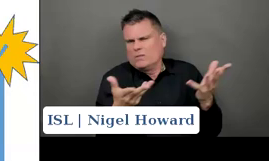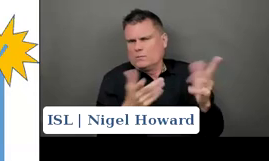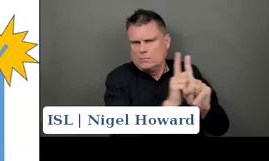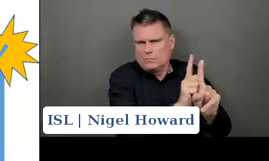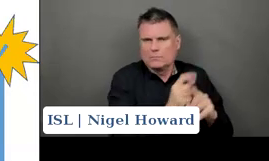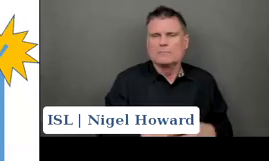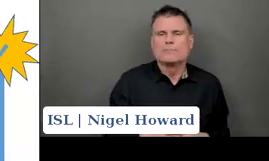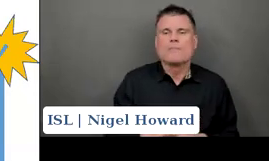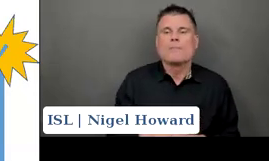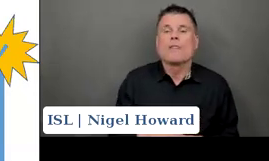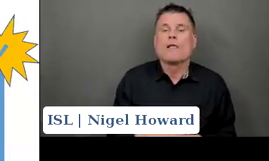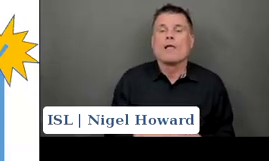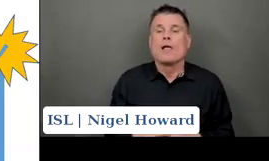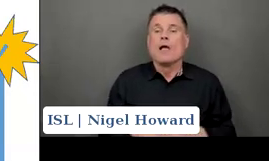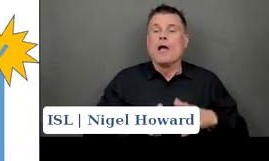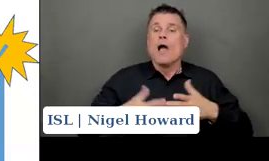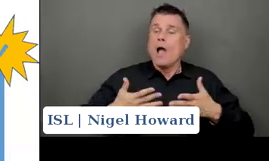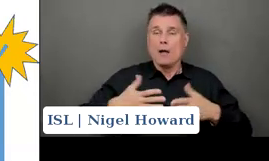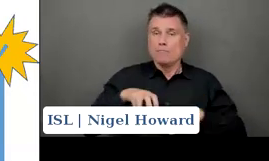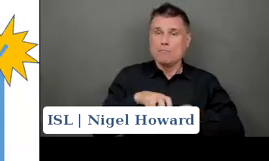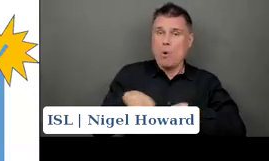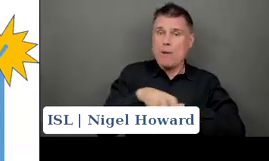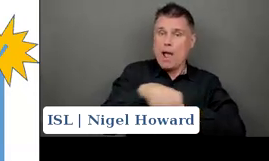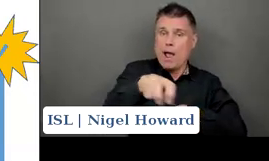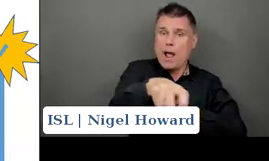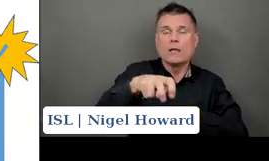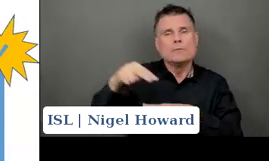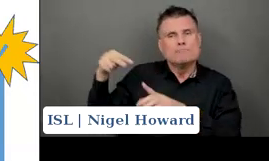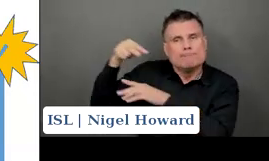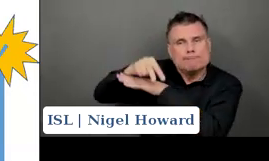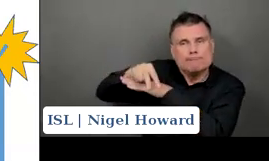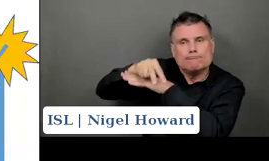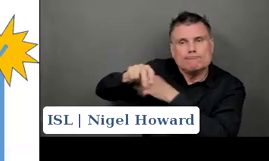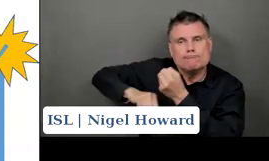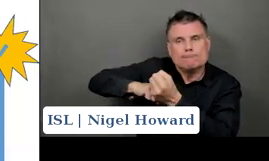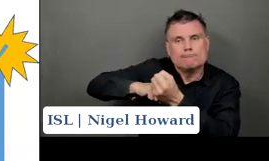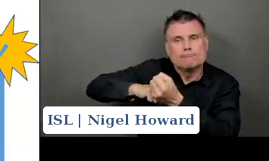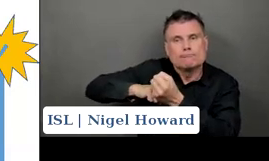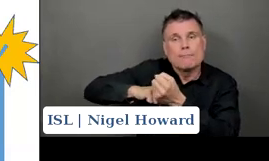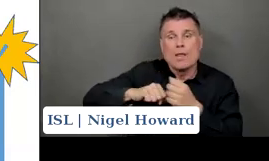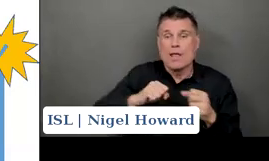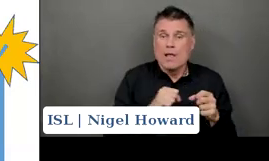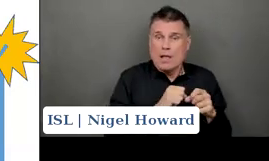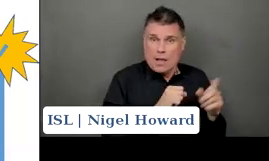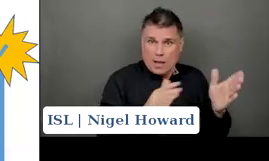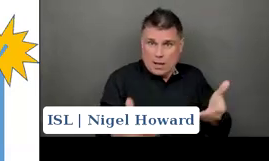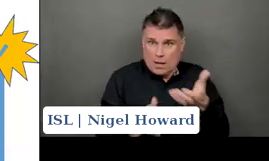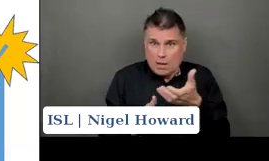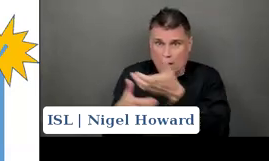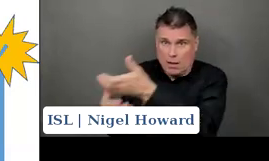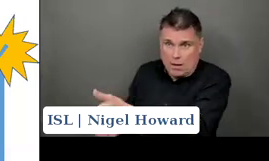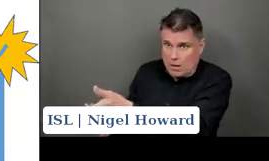been installed in countries such as India, the Maternity Act care in Kenya, informal workers, and